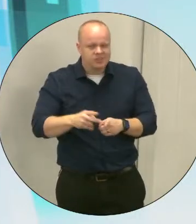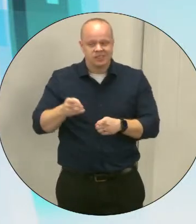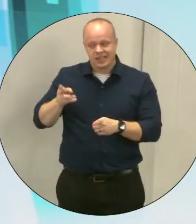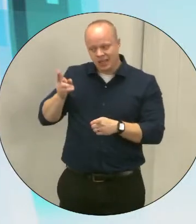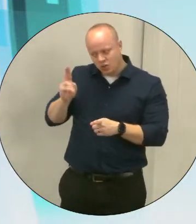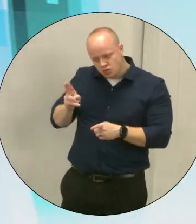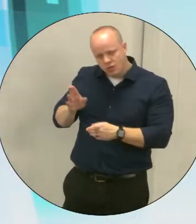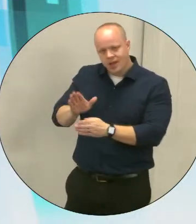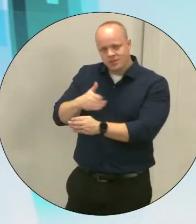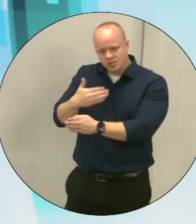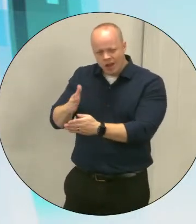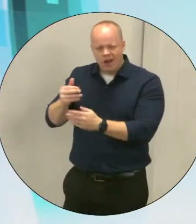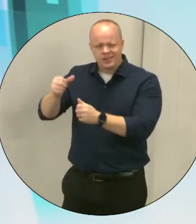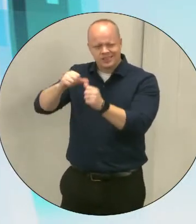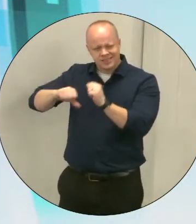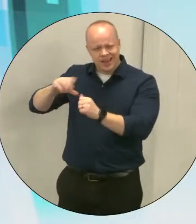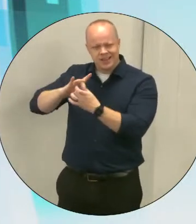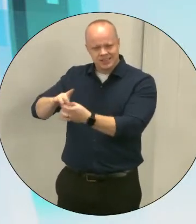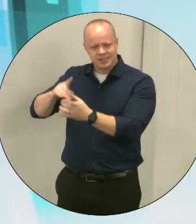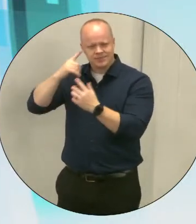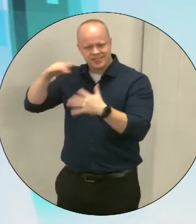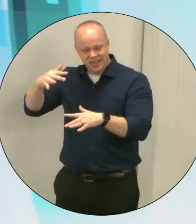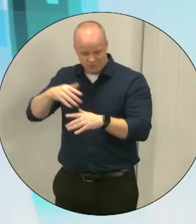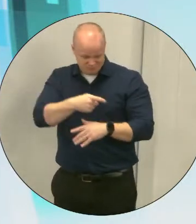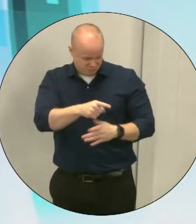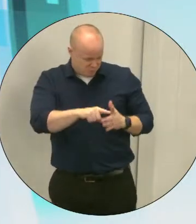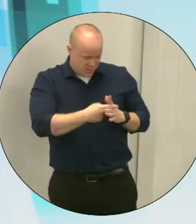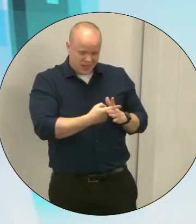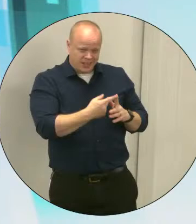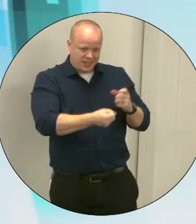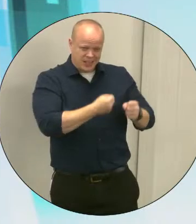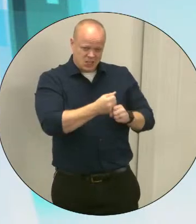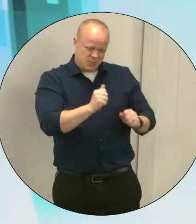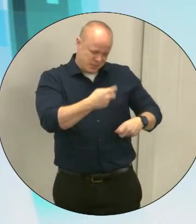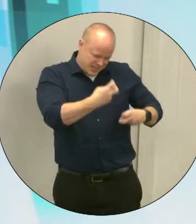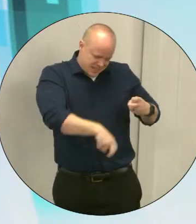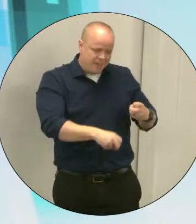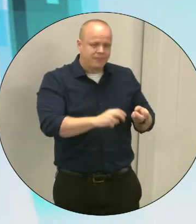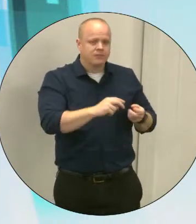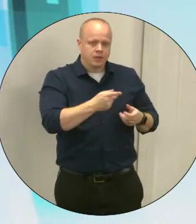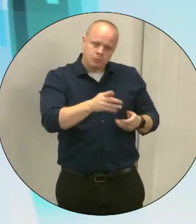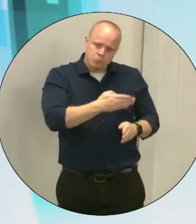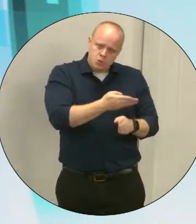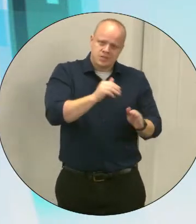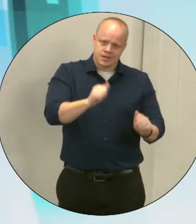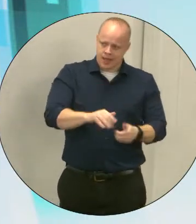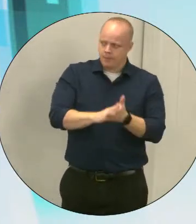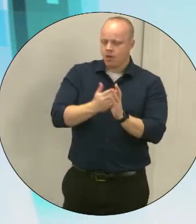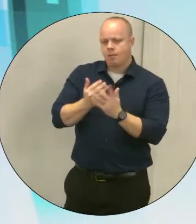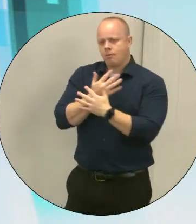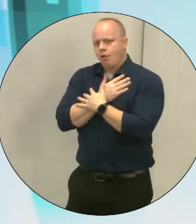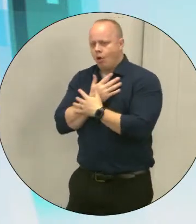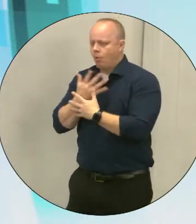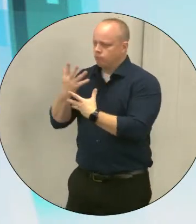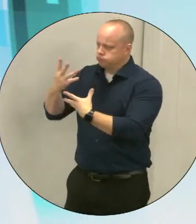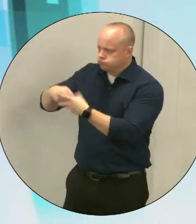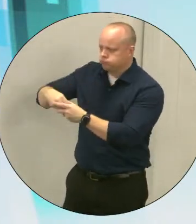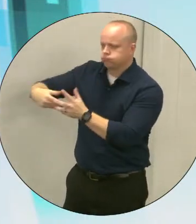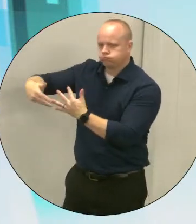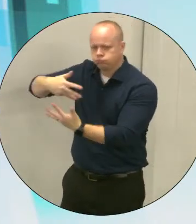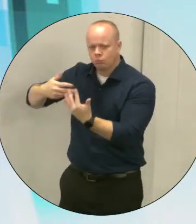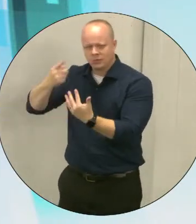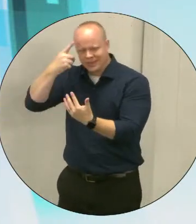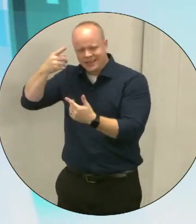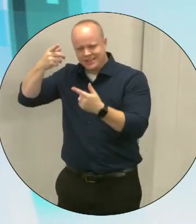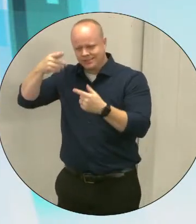sound. These formative years can be tough for our children, and music is a haven where they can find themselves in the company of like-minded peers. They